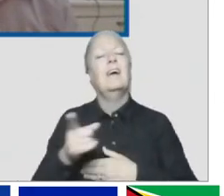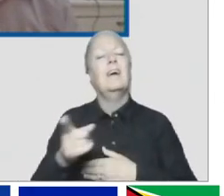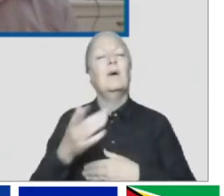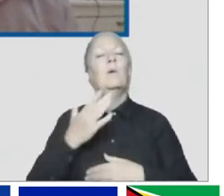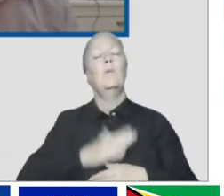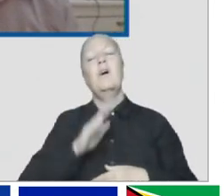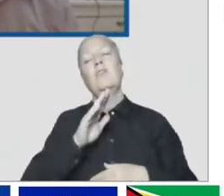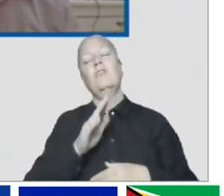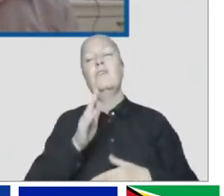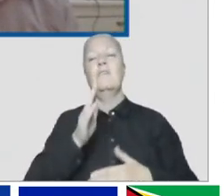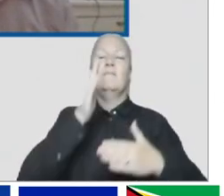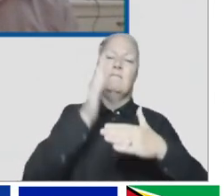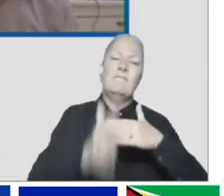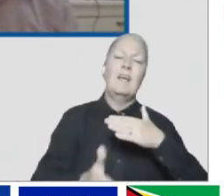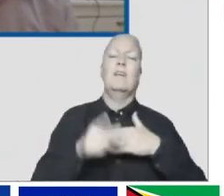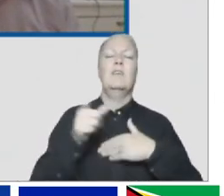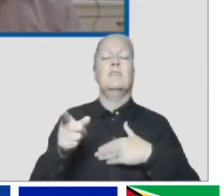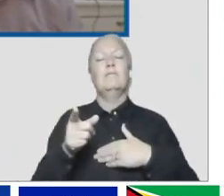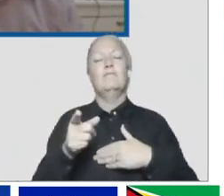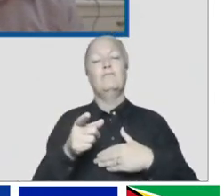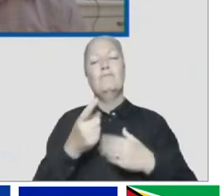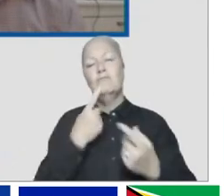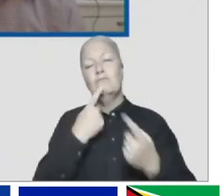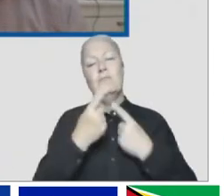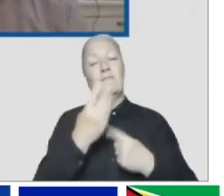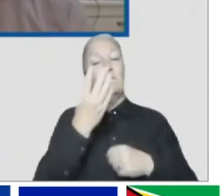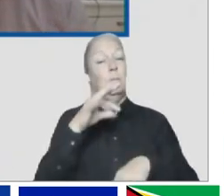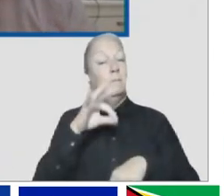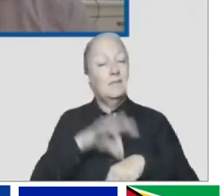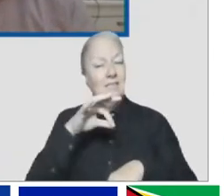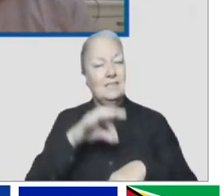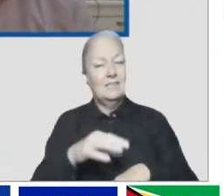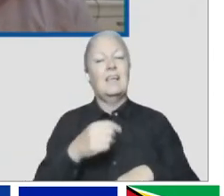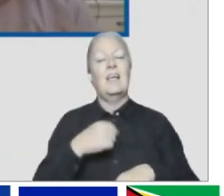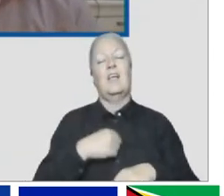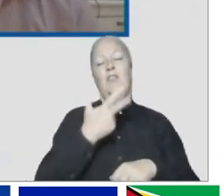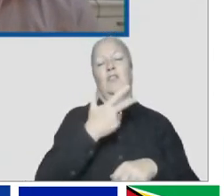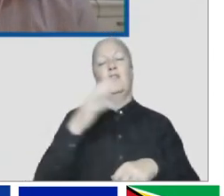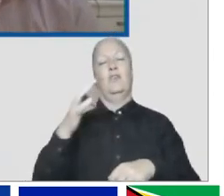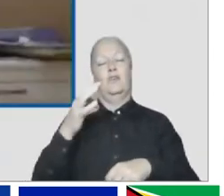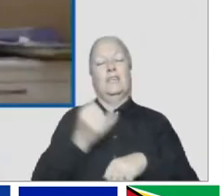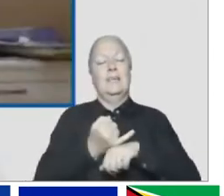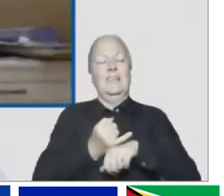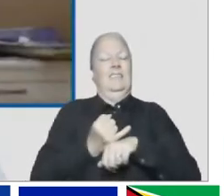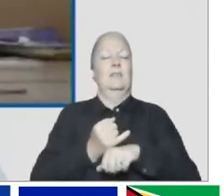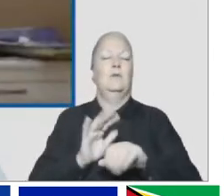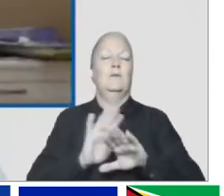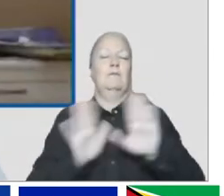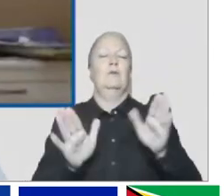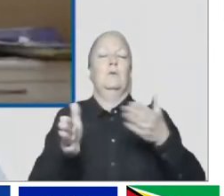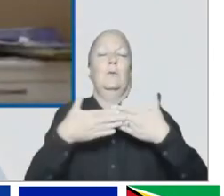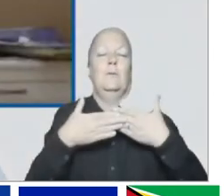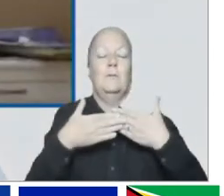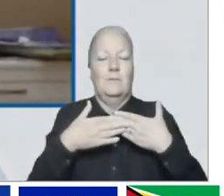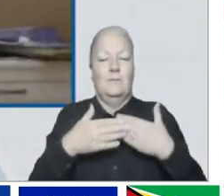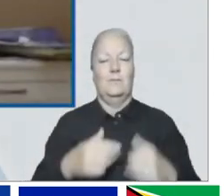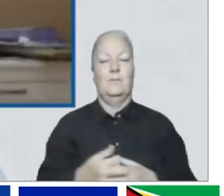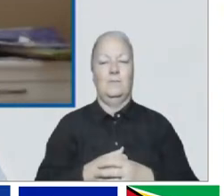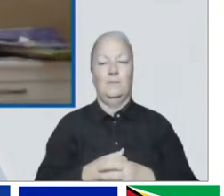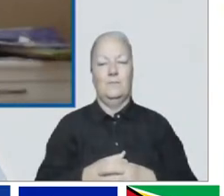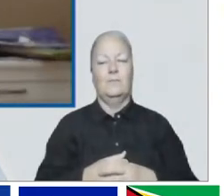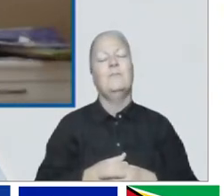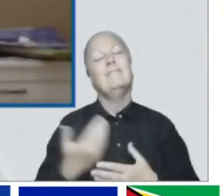4 minutes, space, and I will have 30 seconds to close out everything. Bijay, the floor is yours. Thanks a lot, Dr. Alan. It's